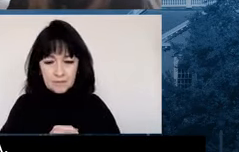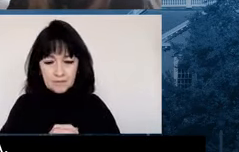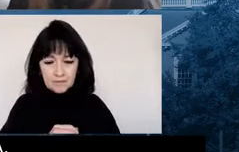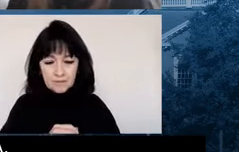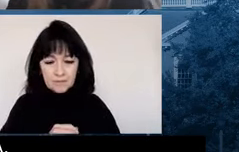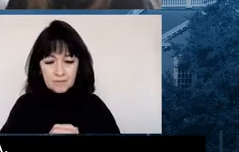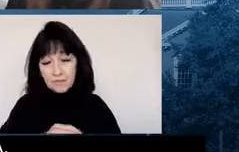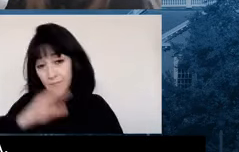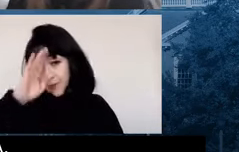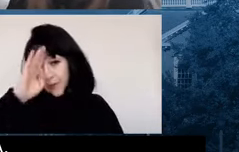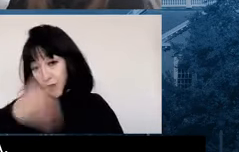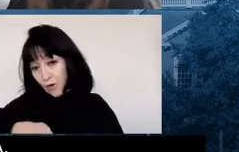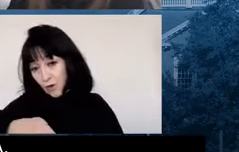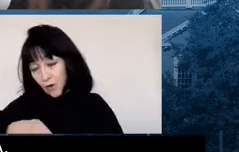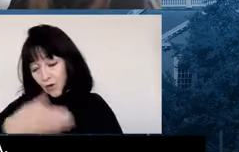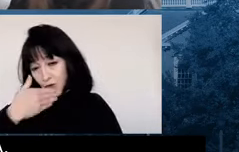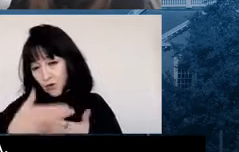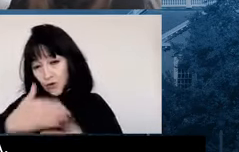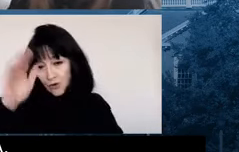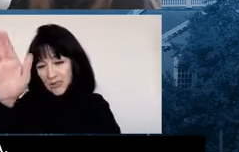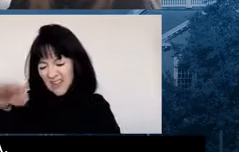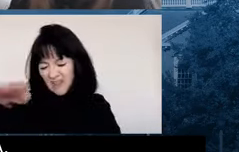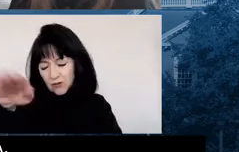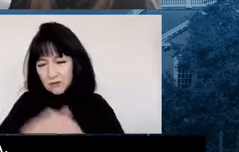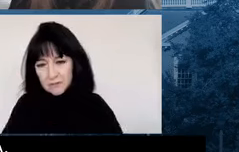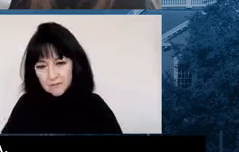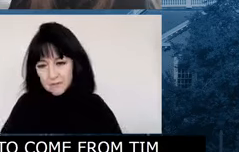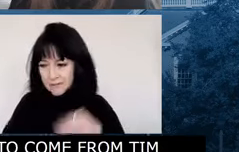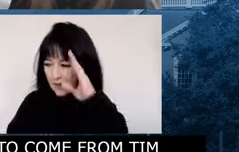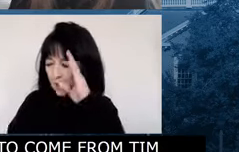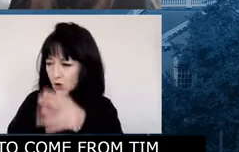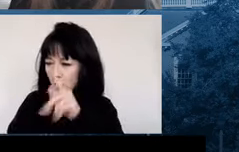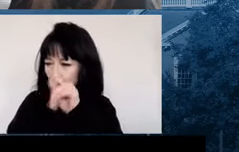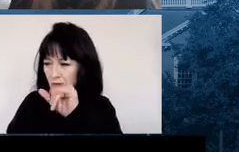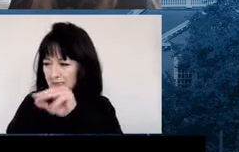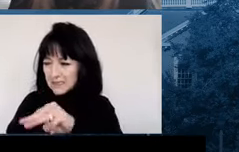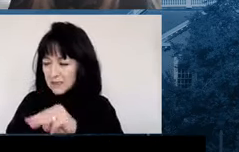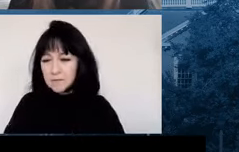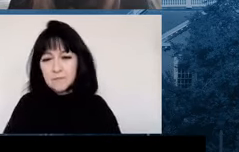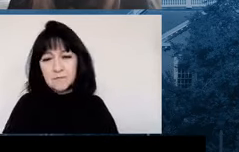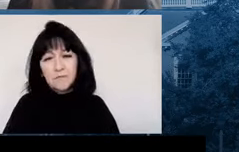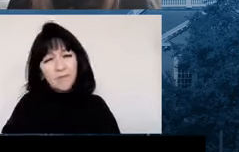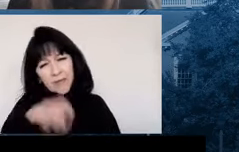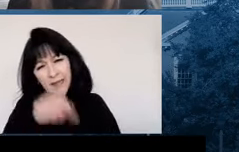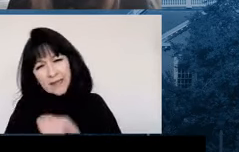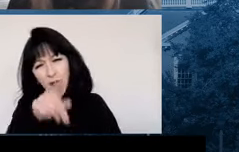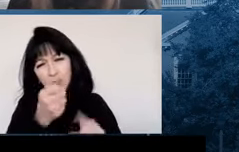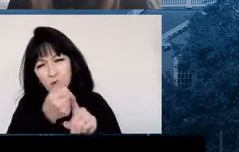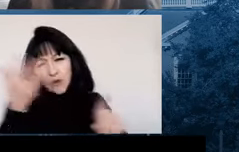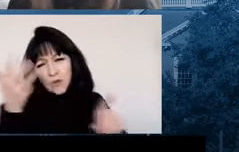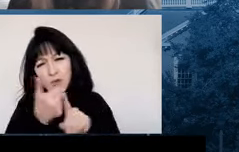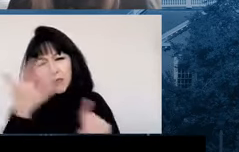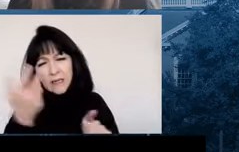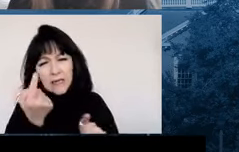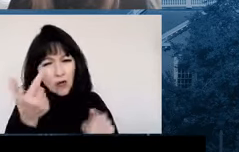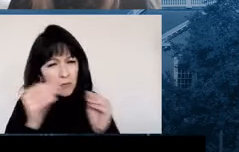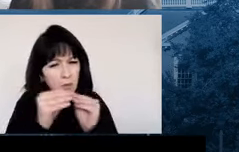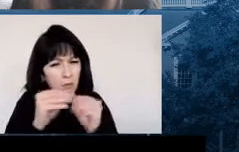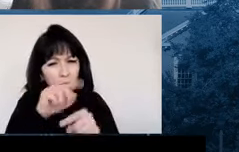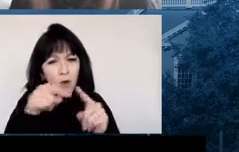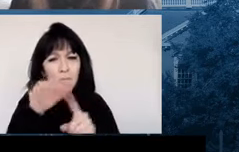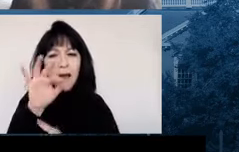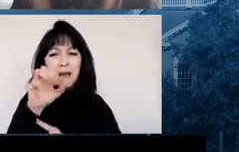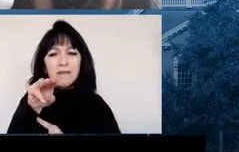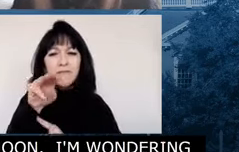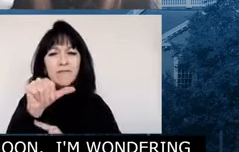all, good afternoon. Hey, Was Tim. just wondering if you could give a little bit more detail on the FEMA site. Was